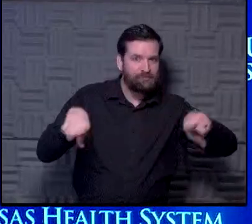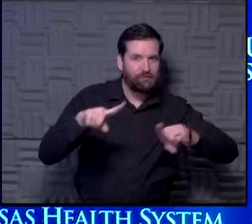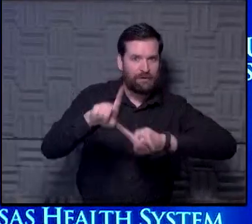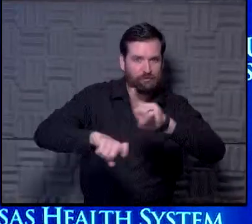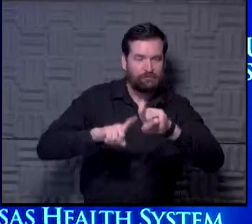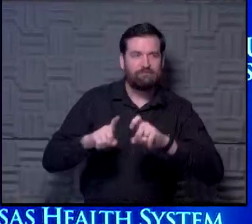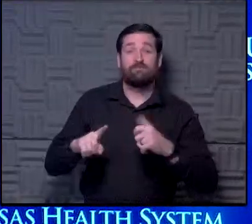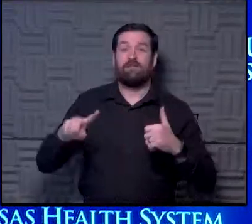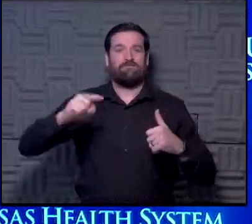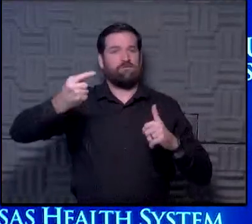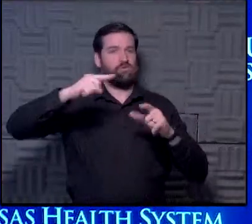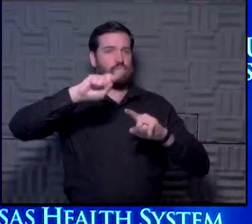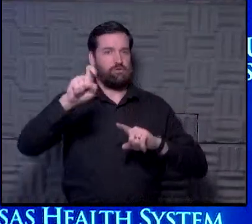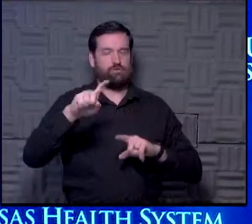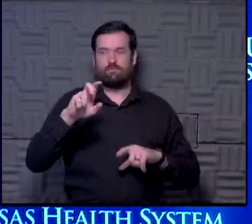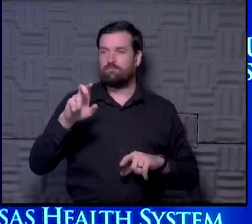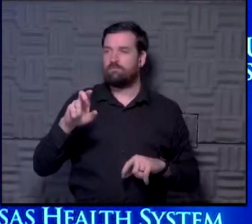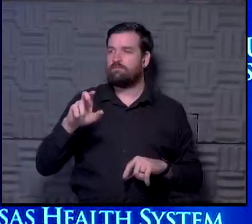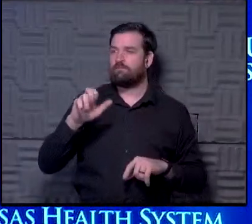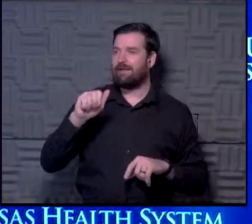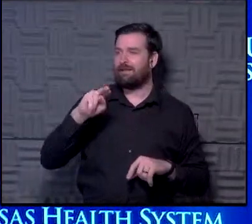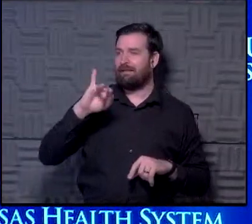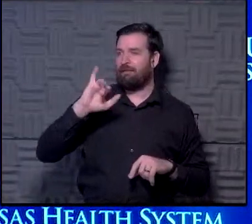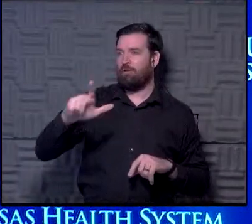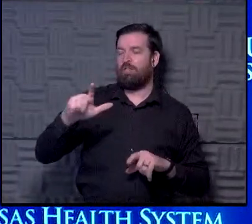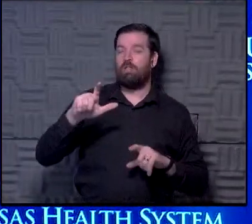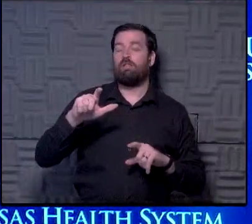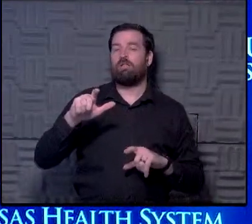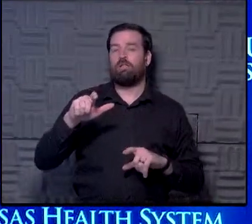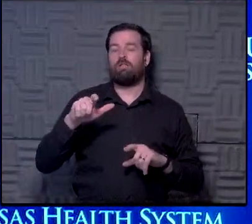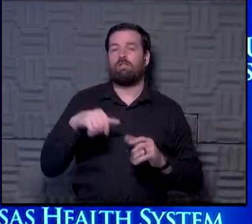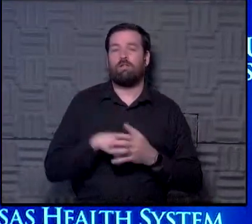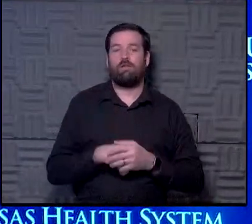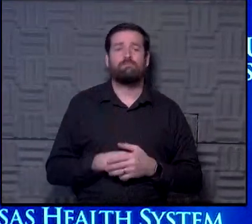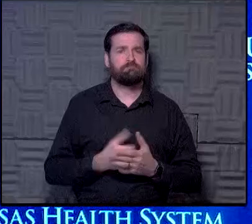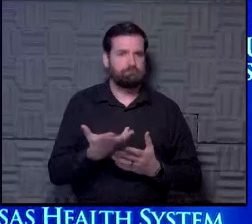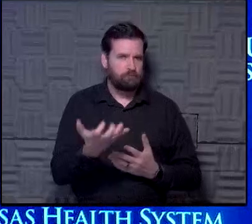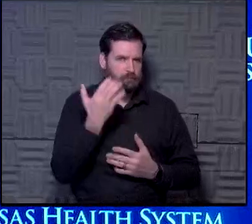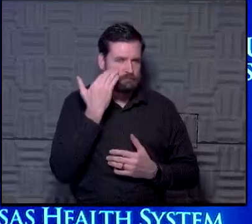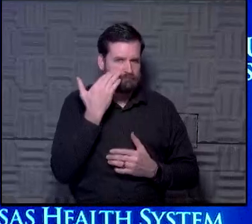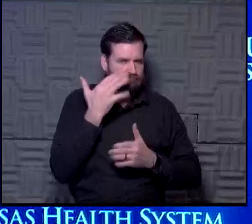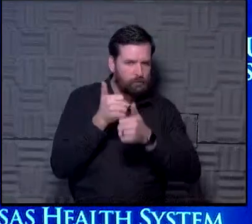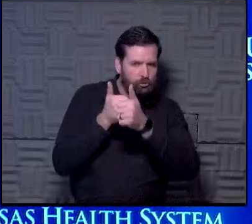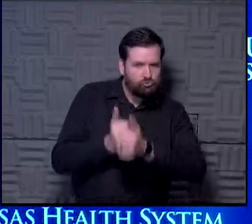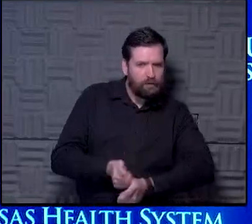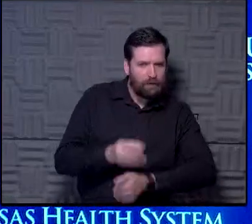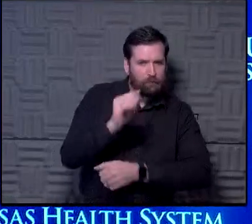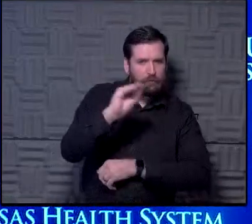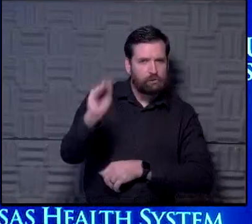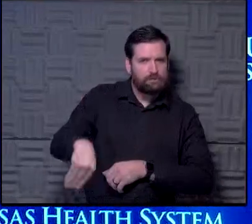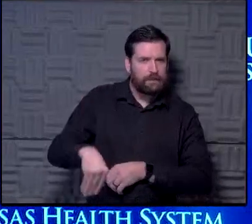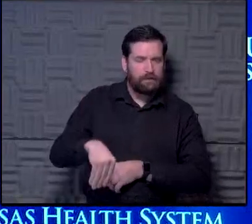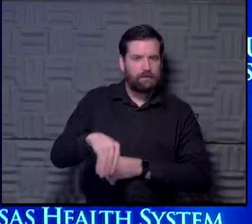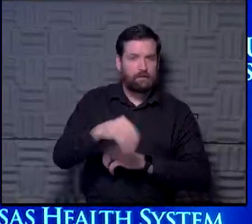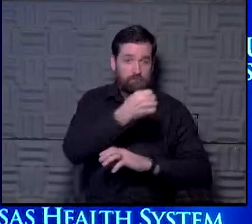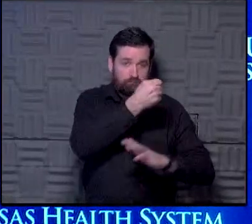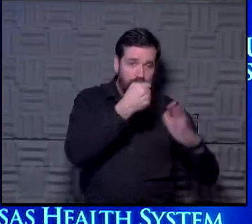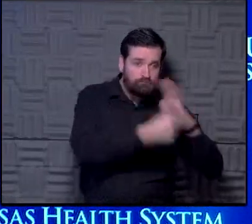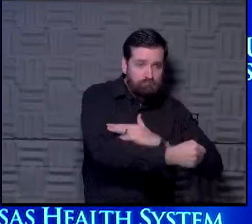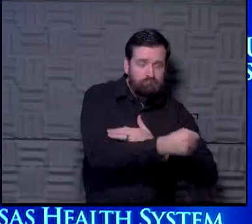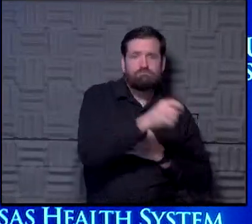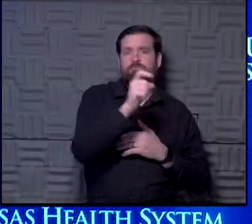right, we're going to get the first question to Anil. He's one of our long haulers. He wants to know if we track the percentage of people admitted who